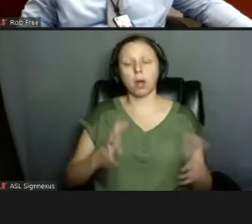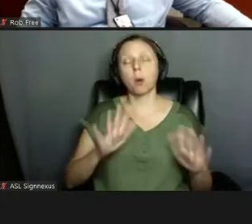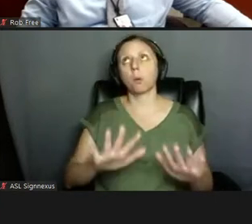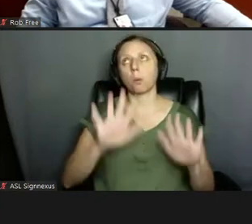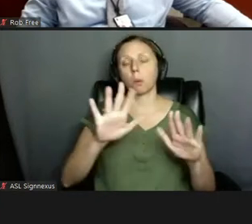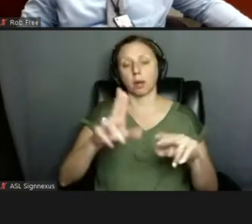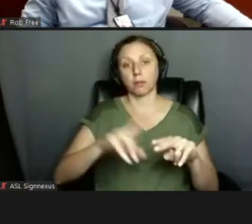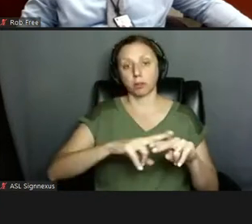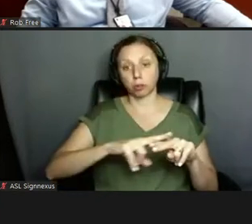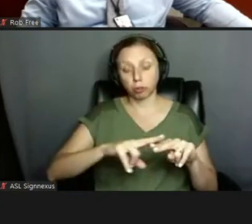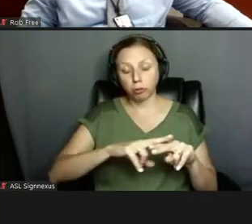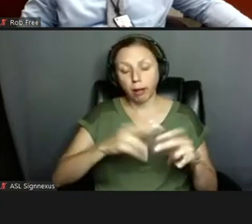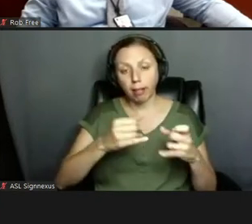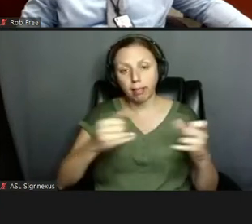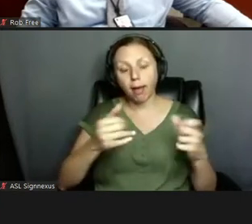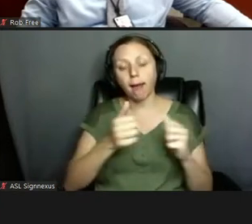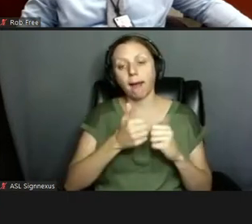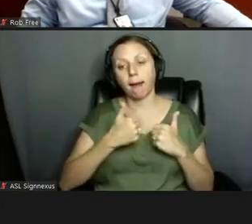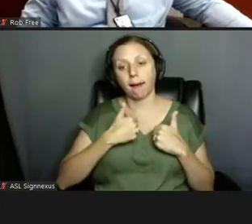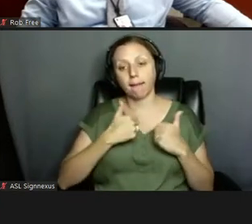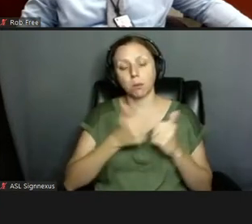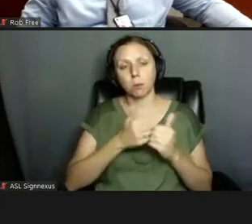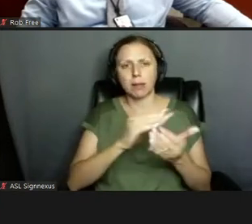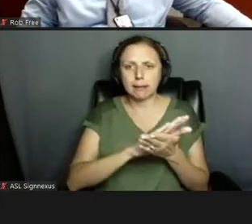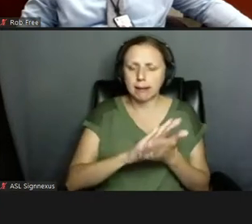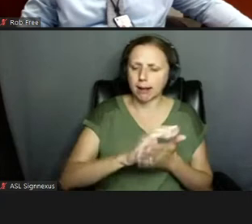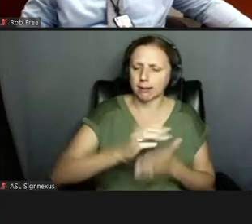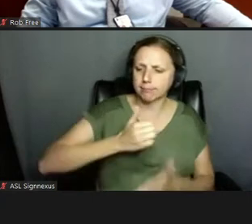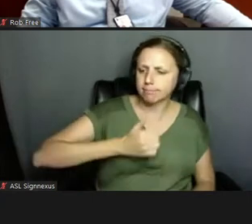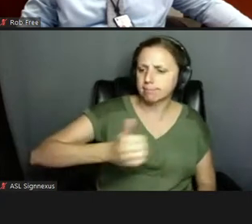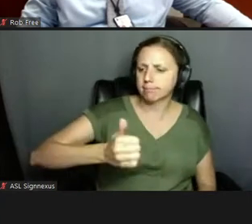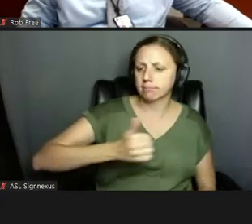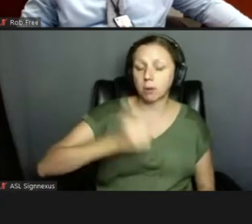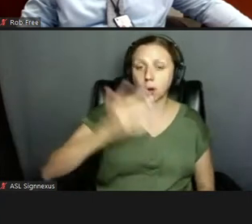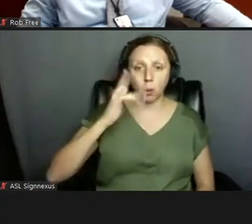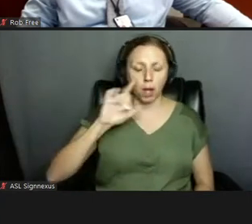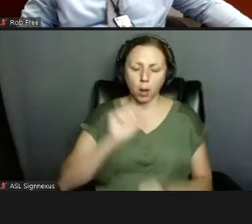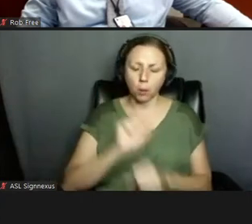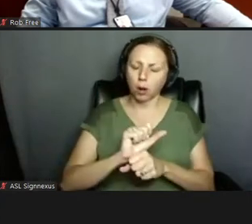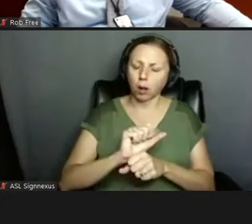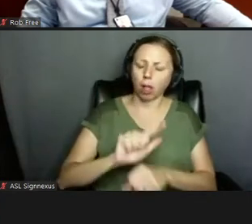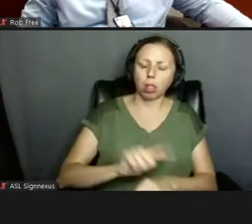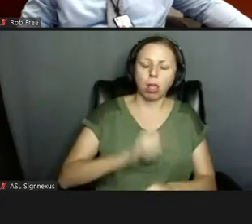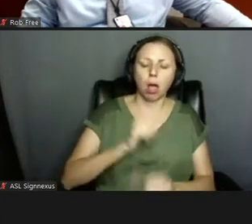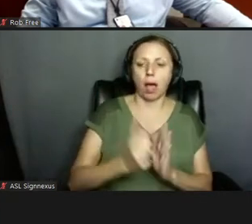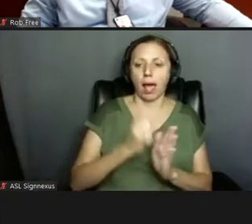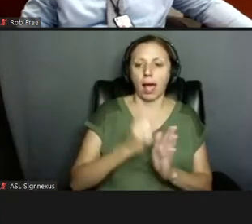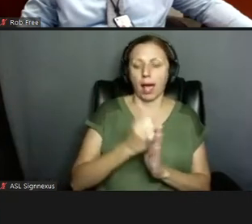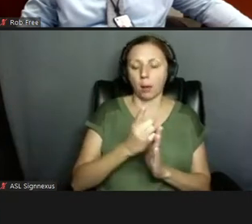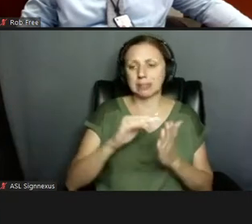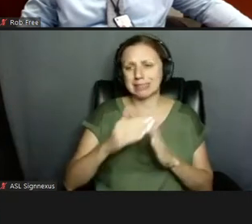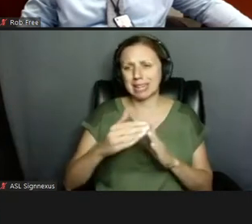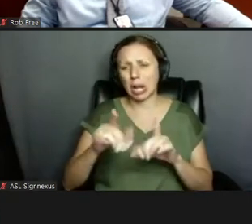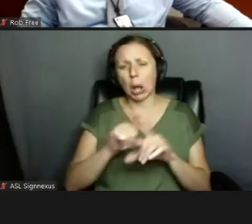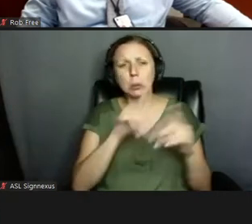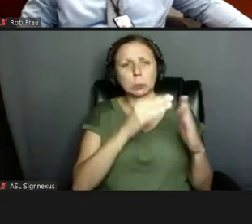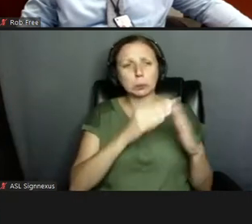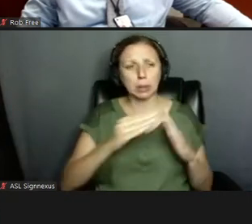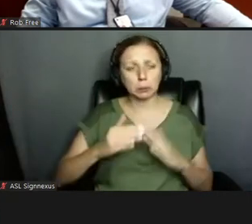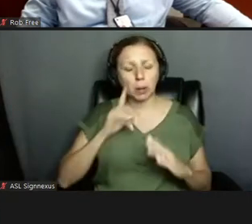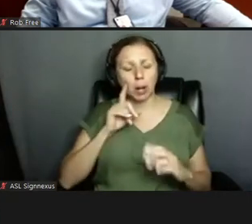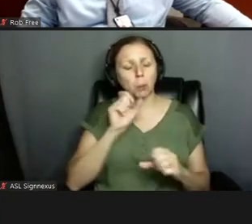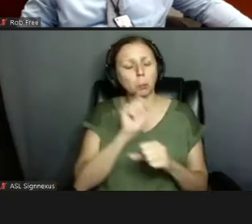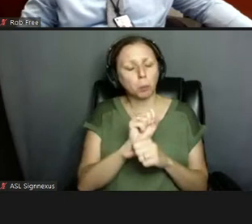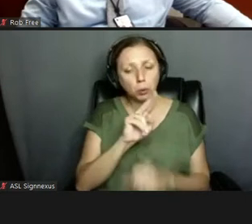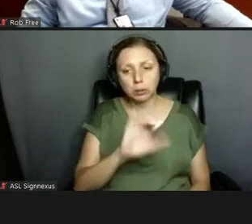with, a nice commute because, you know, I work long hours in the city. I also work downtown. So,